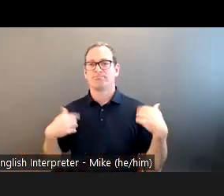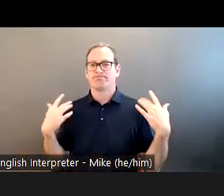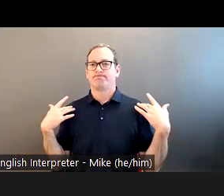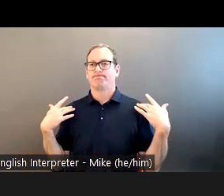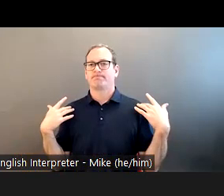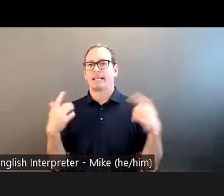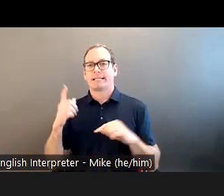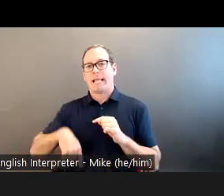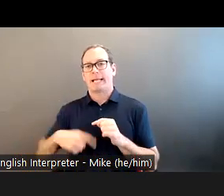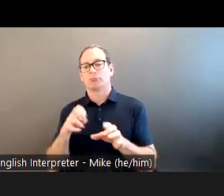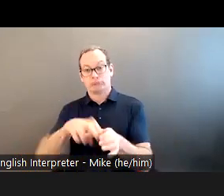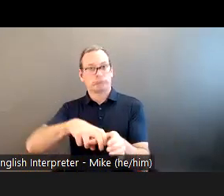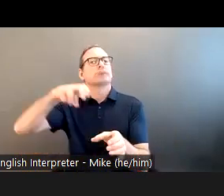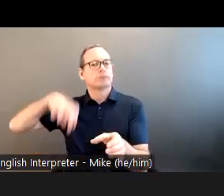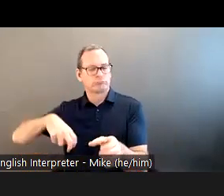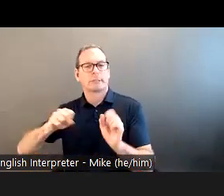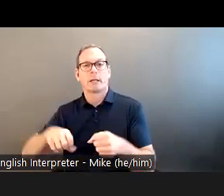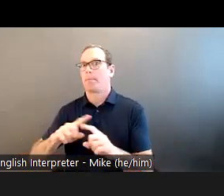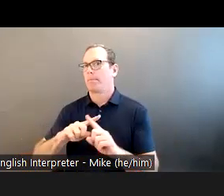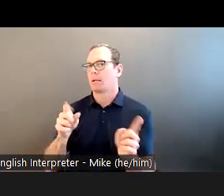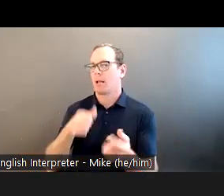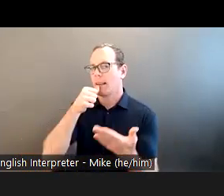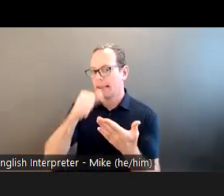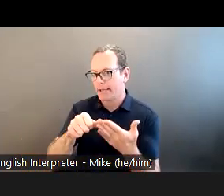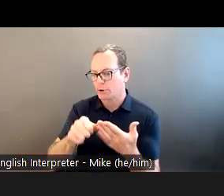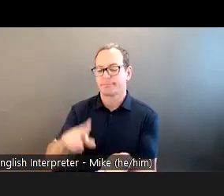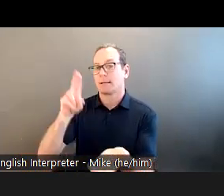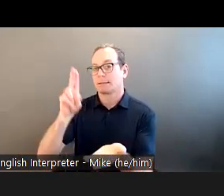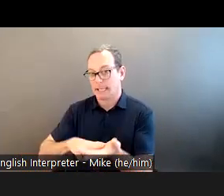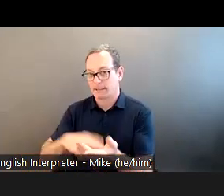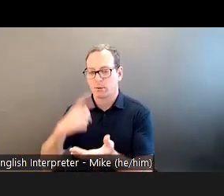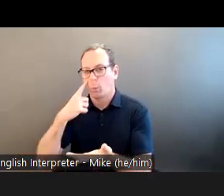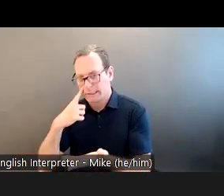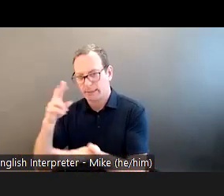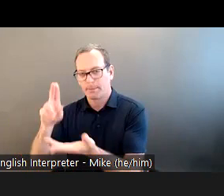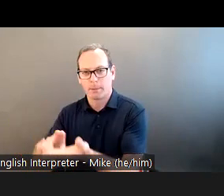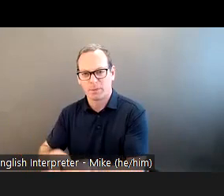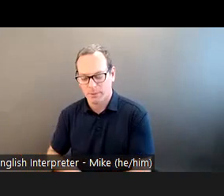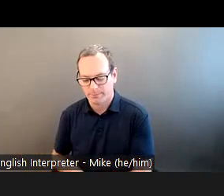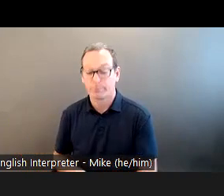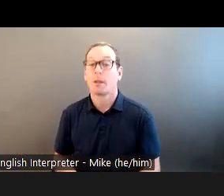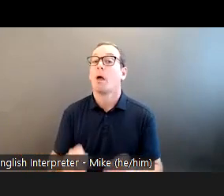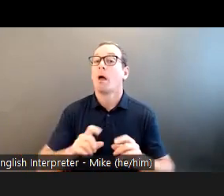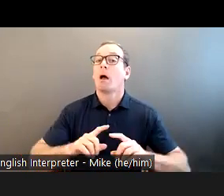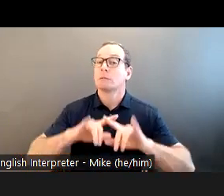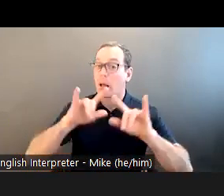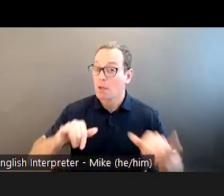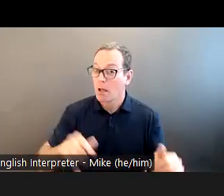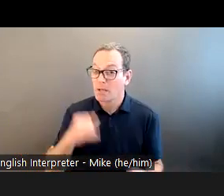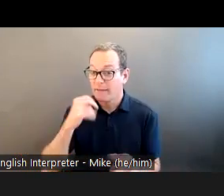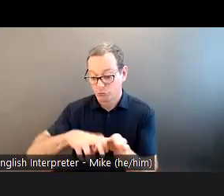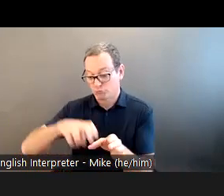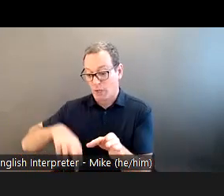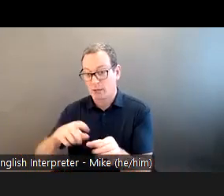witnessed. In that case, they need to ensure anybody that they have worked with, so say it's a doctor or your